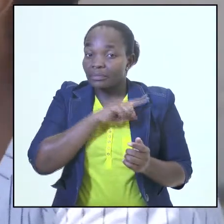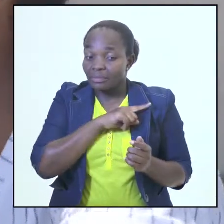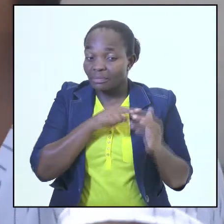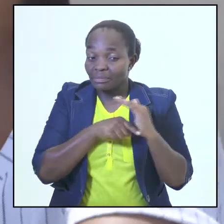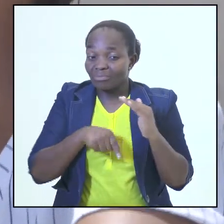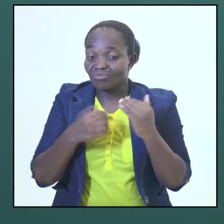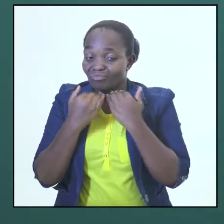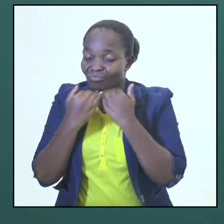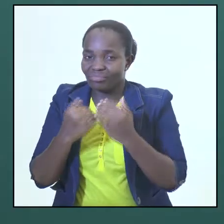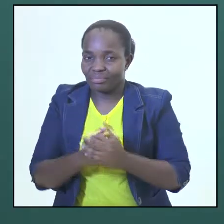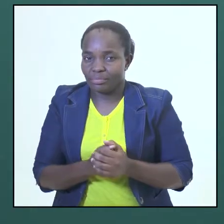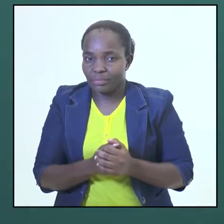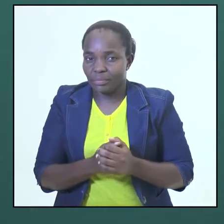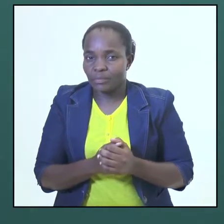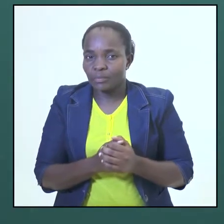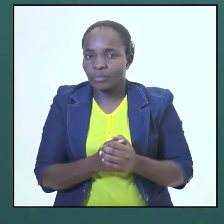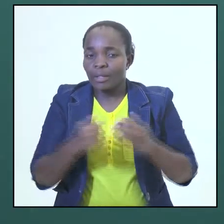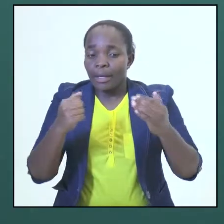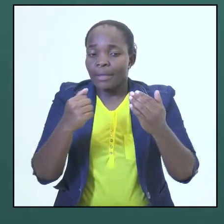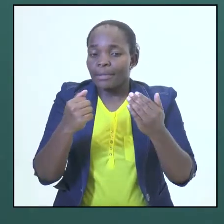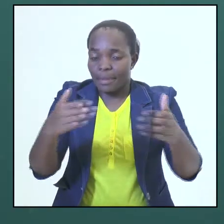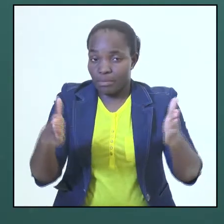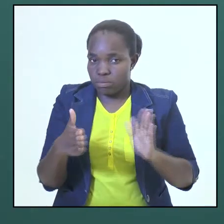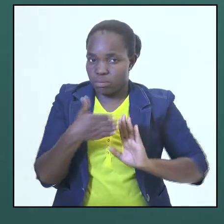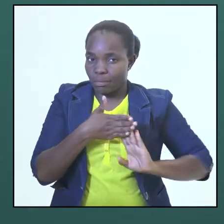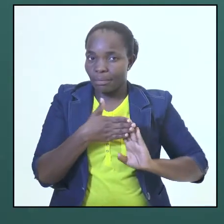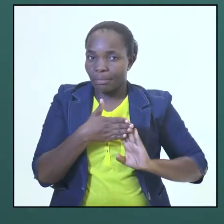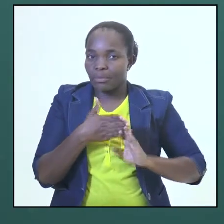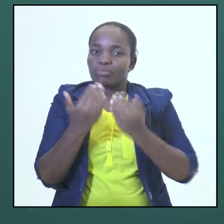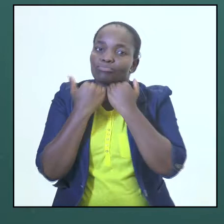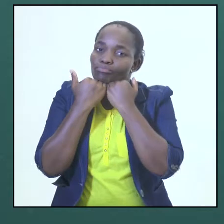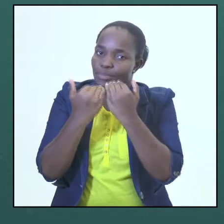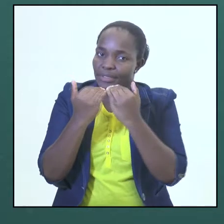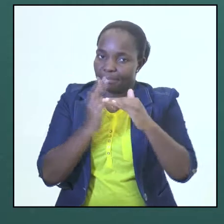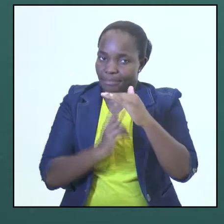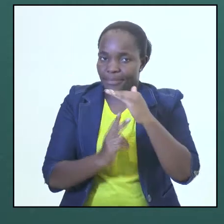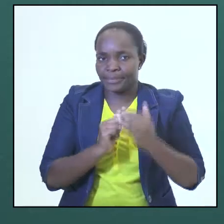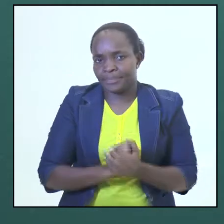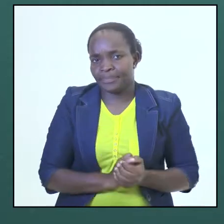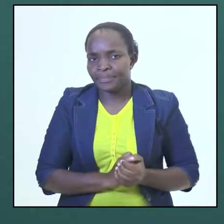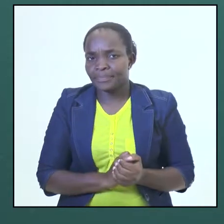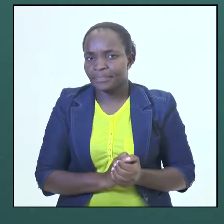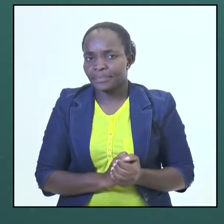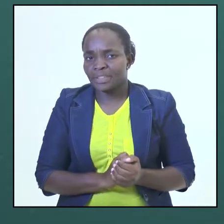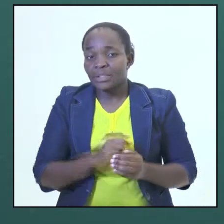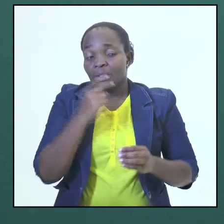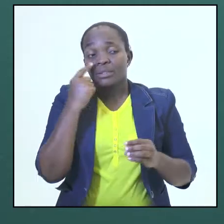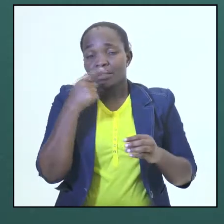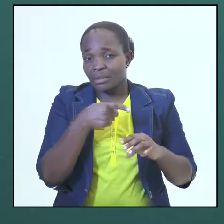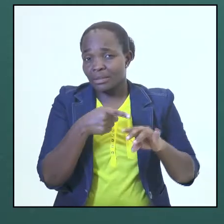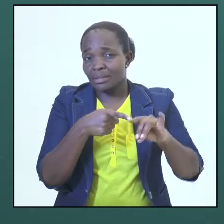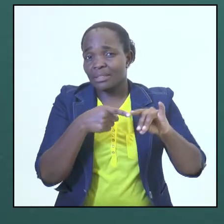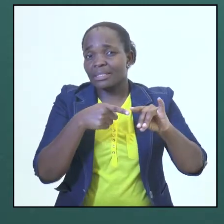interest. Yeah. Conservation also plays an important role in tourism. Look at how the Etosha Game Park